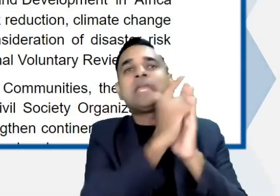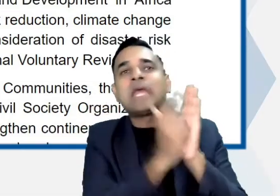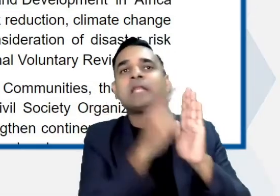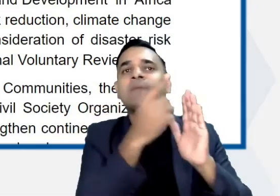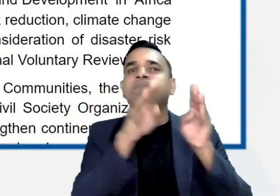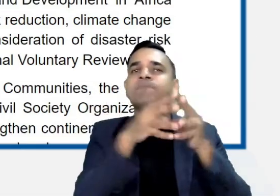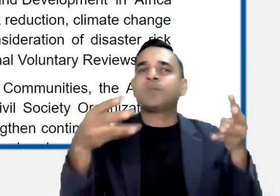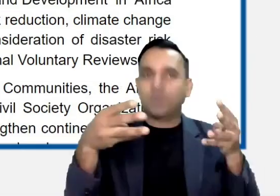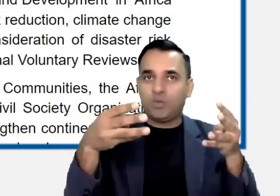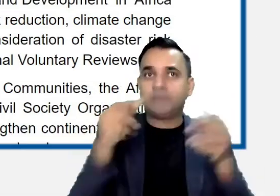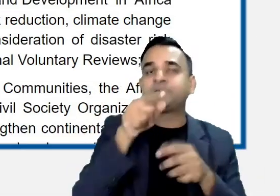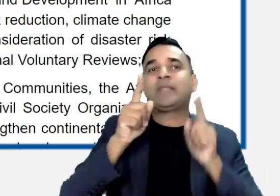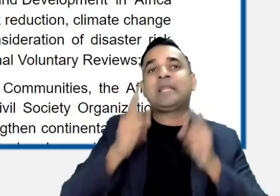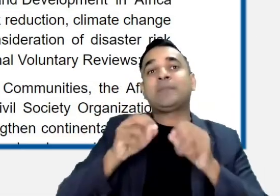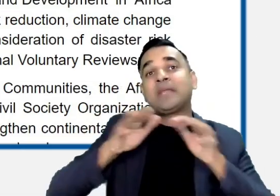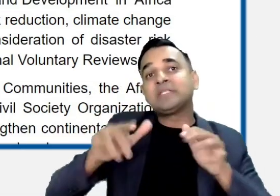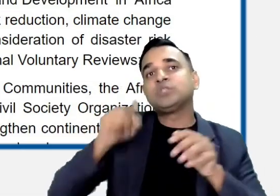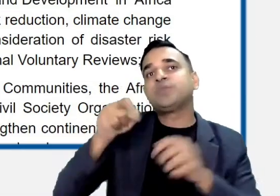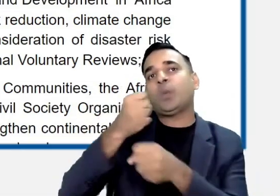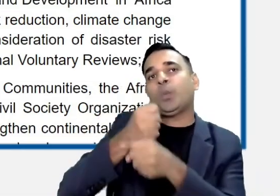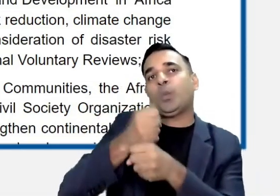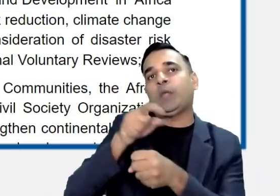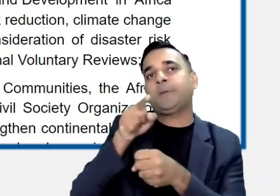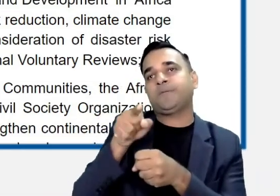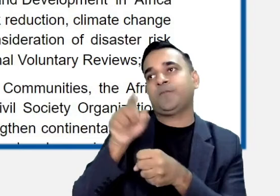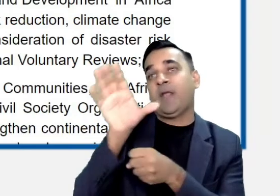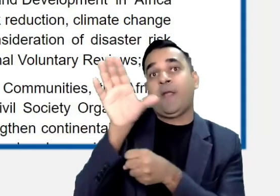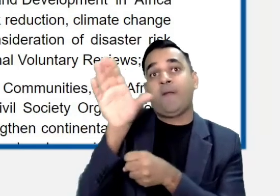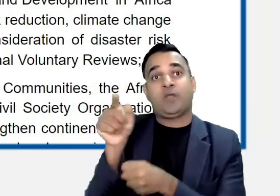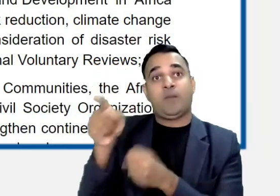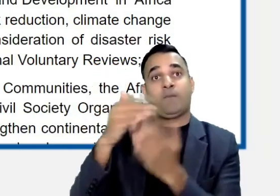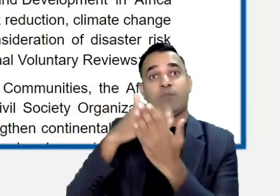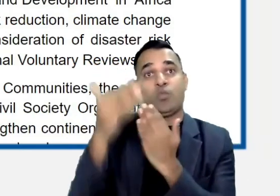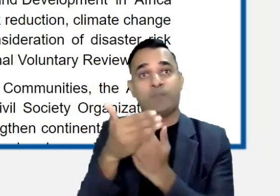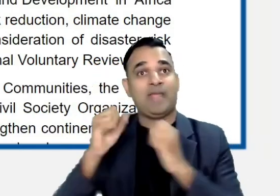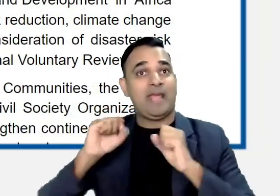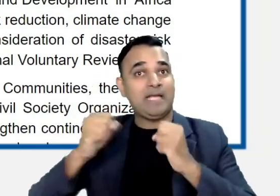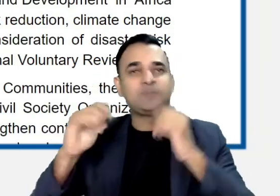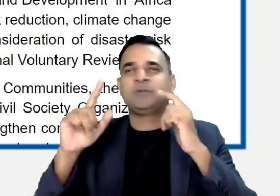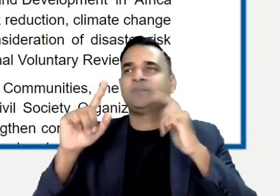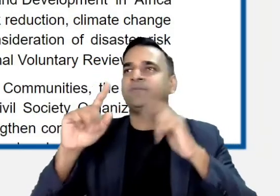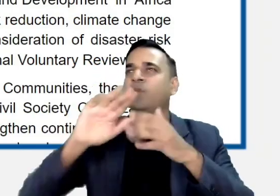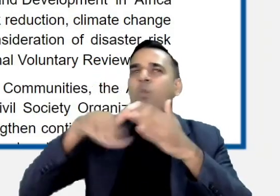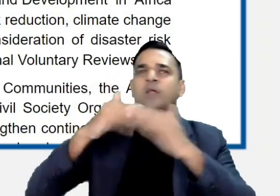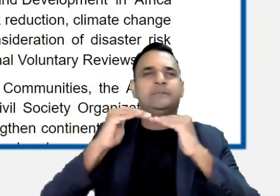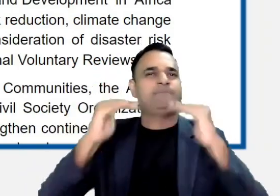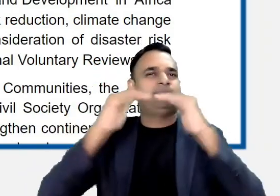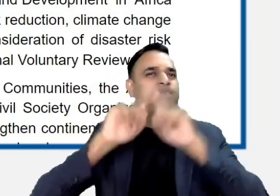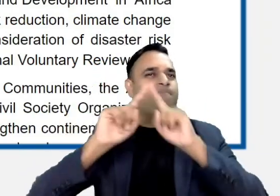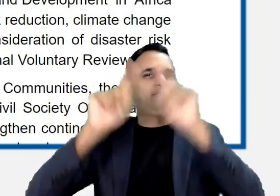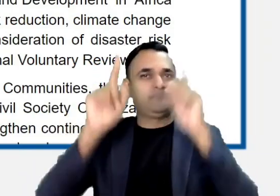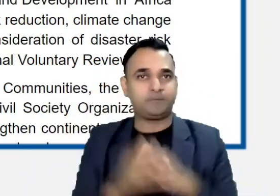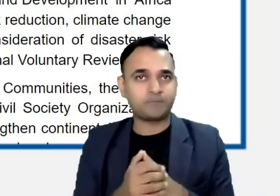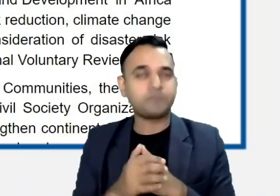generating and institutionalizing economic decision support tools such as cost-benefit analysis and